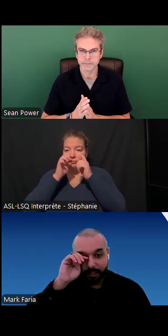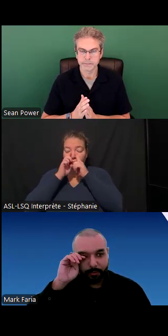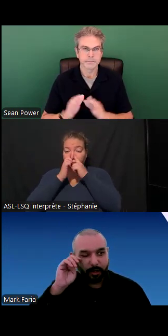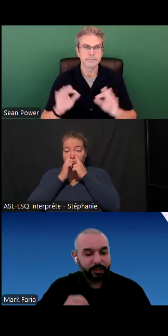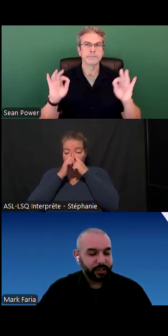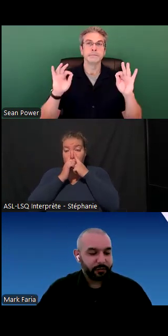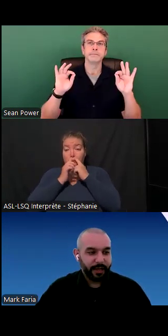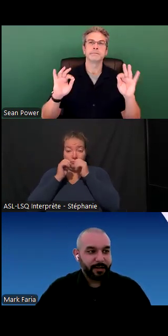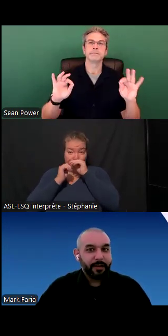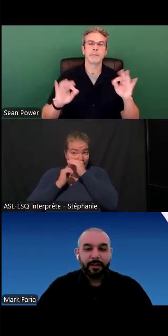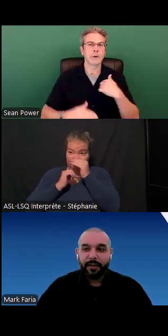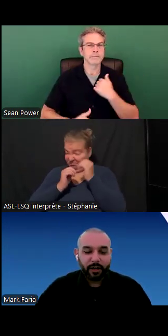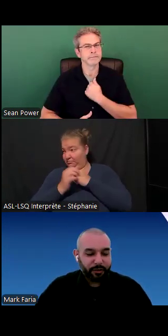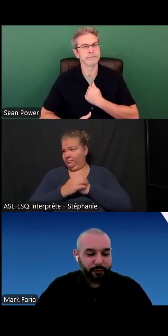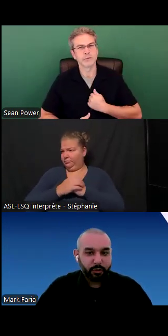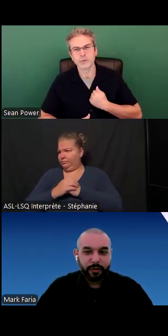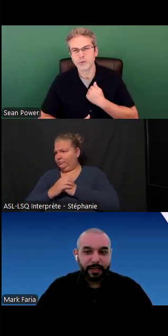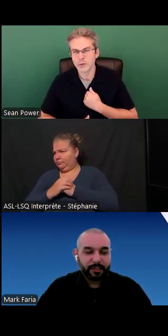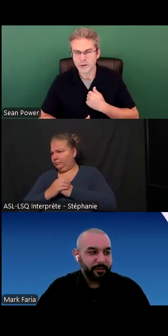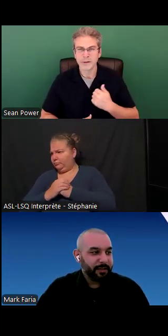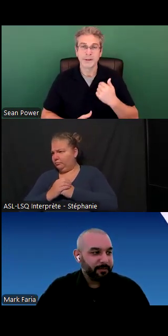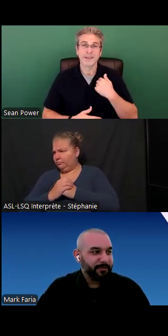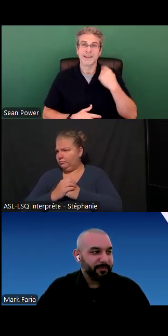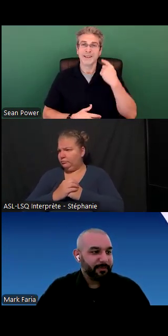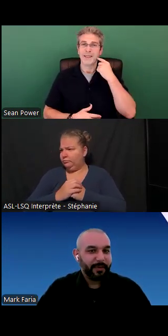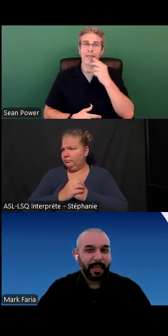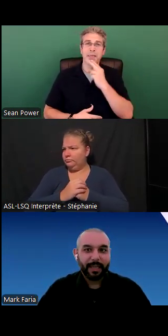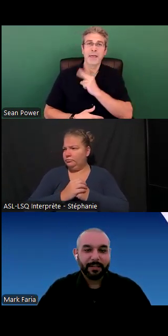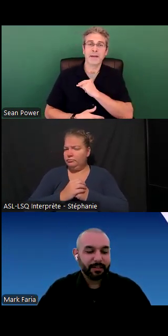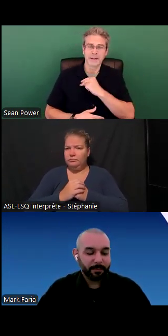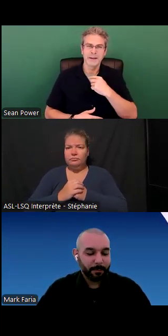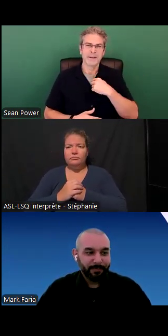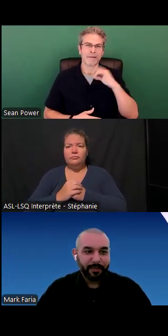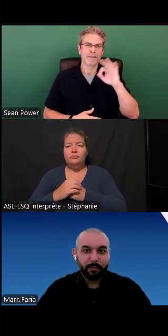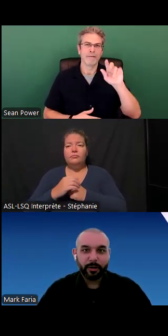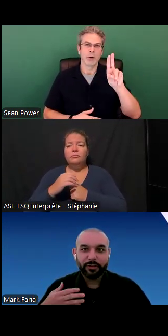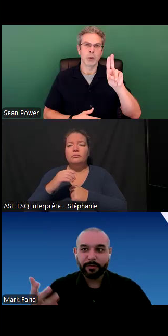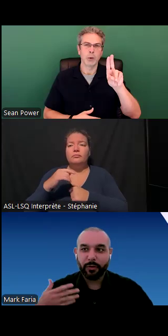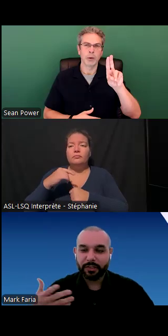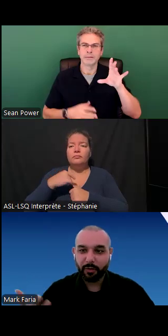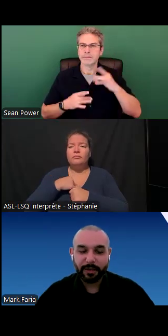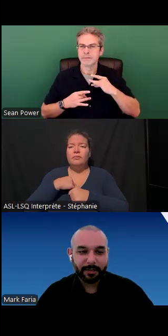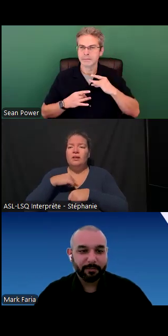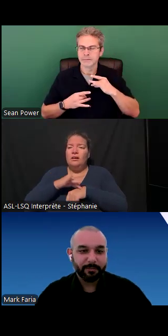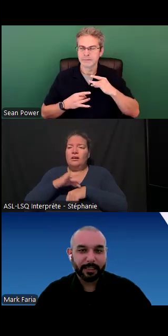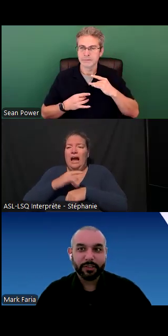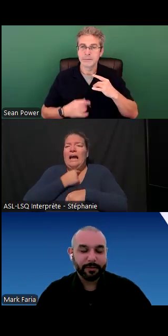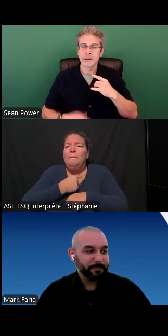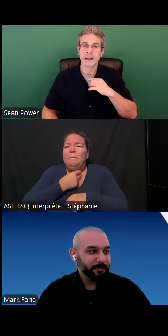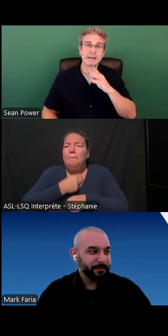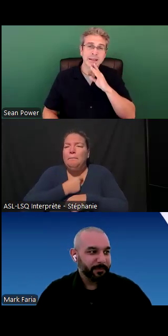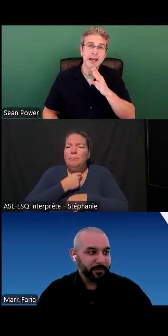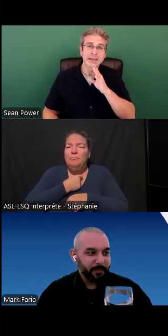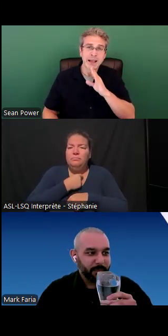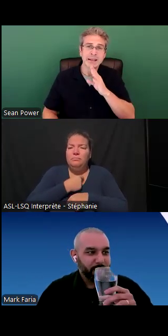Okay, I really apologize for that. I caught the flu over Thanksgiving, and the more I use my voice, the more I lose it.